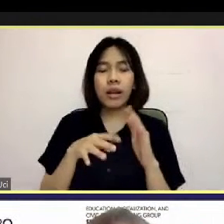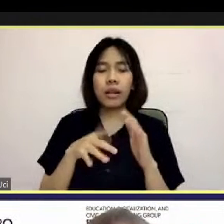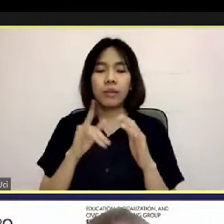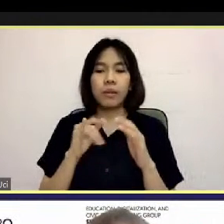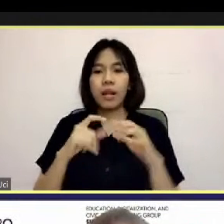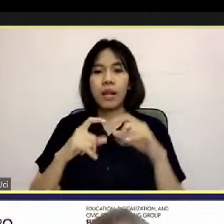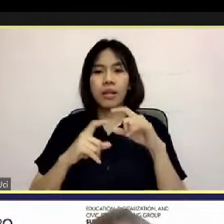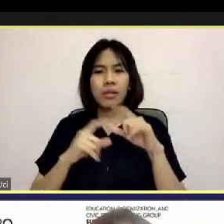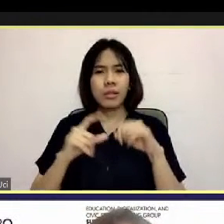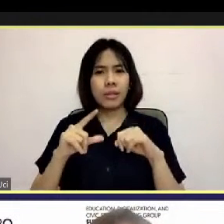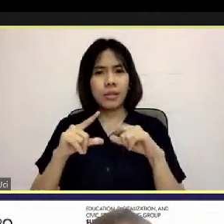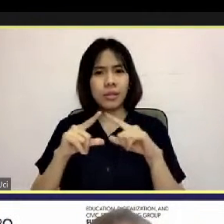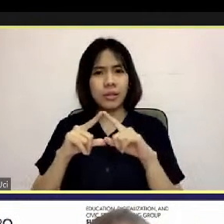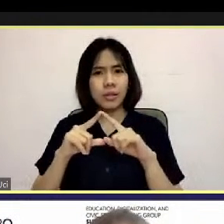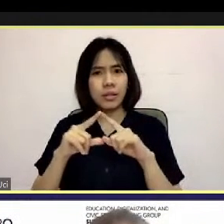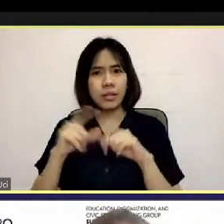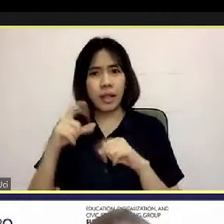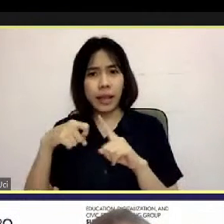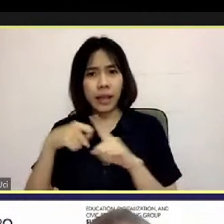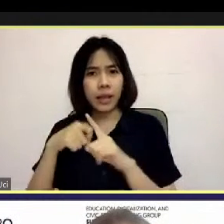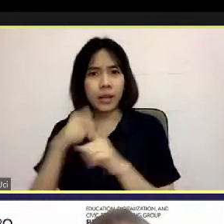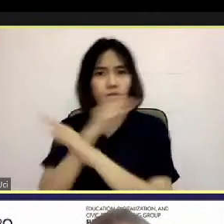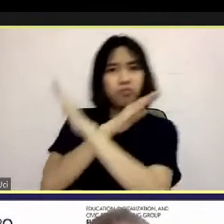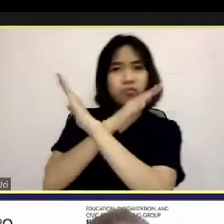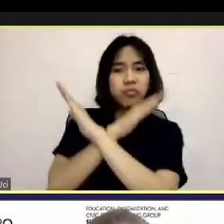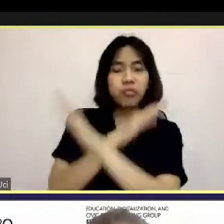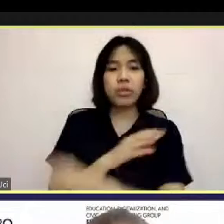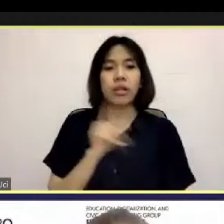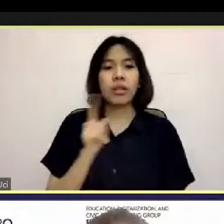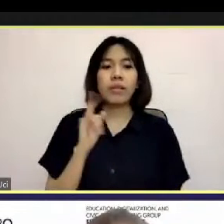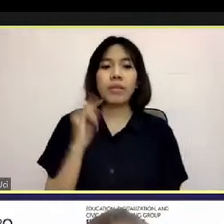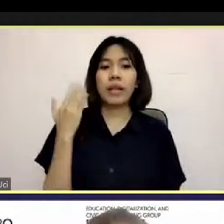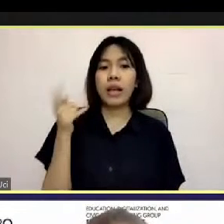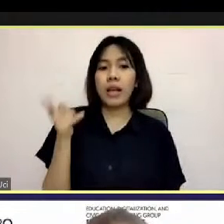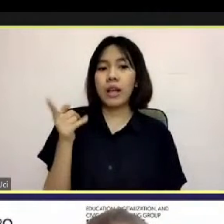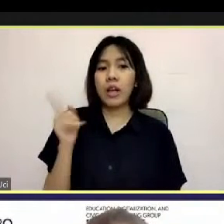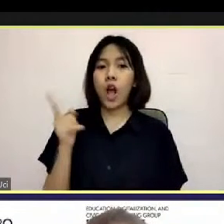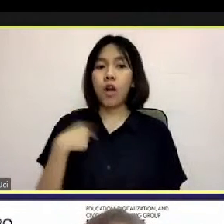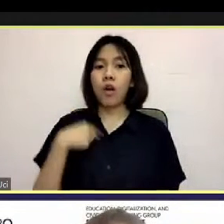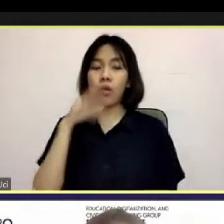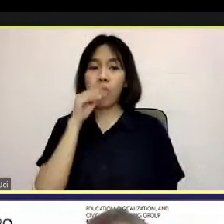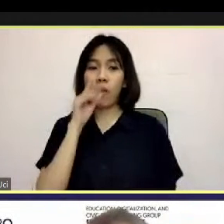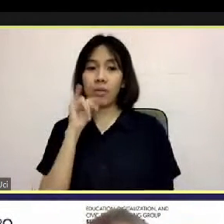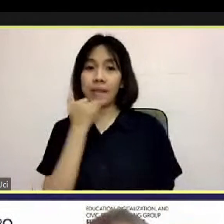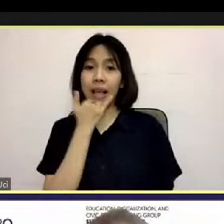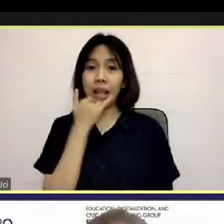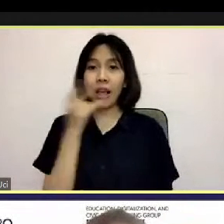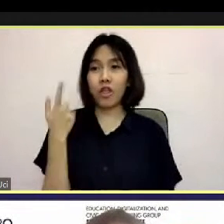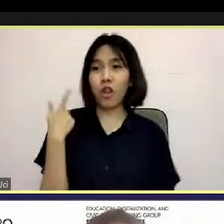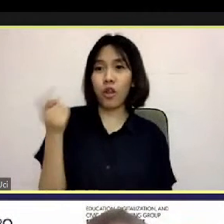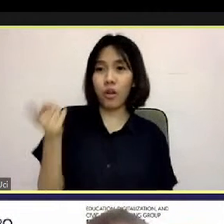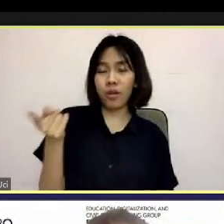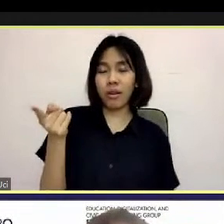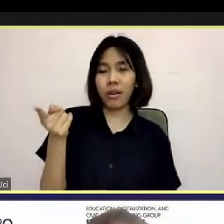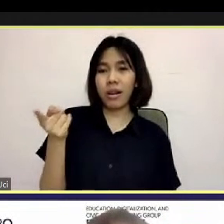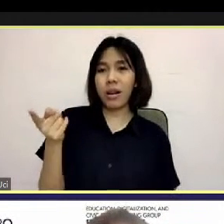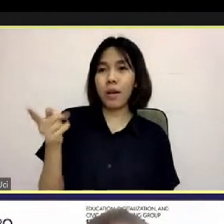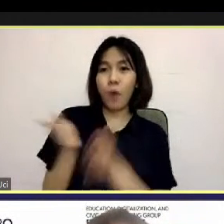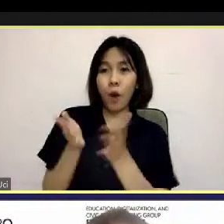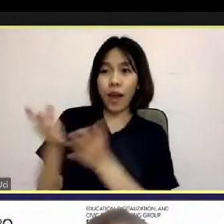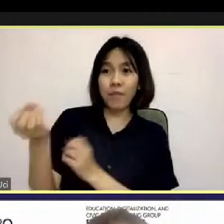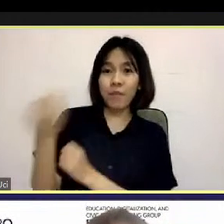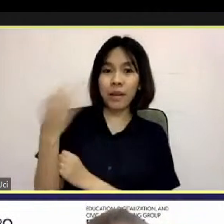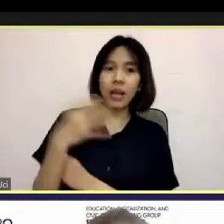which is now already representing. So, Ms. Moderator, if I am making a mistake,